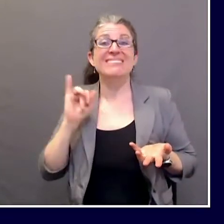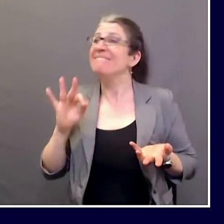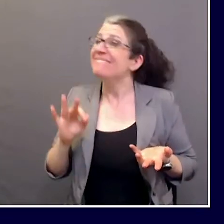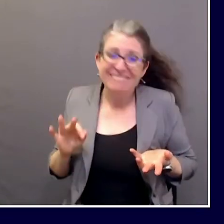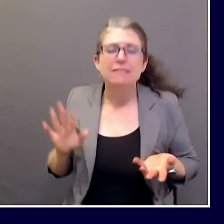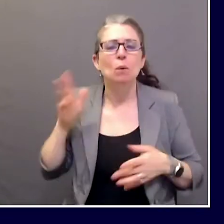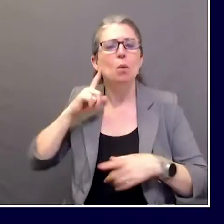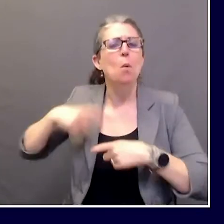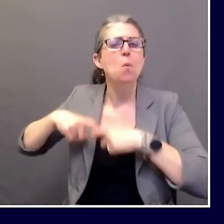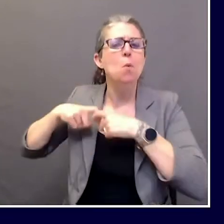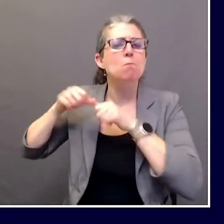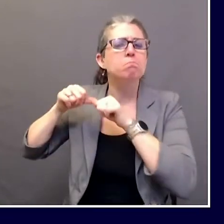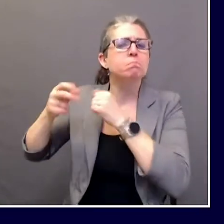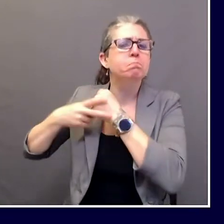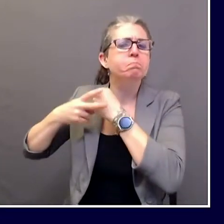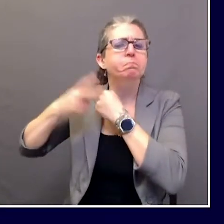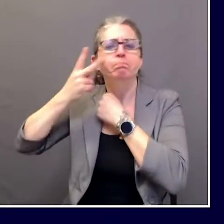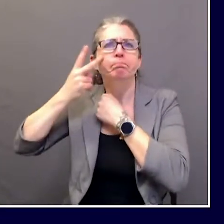to get their second dose.